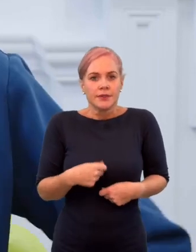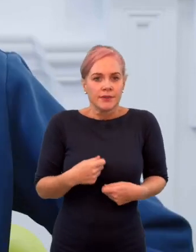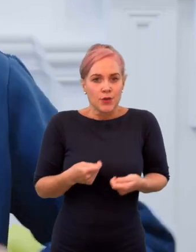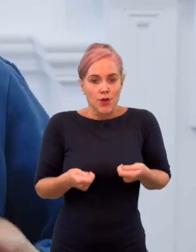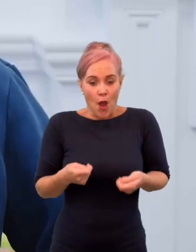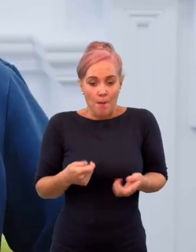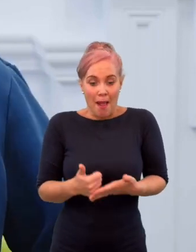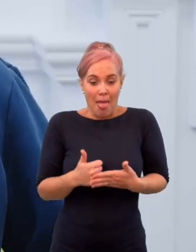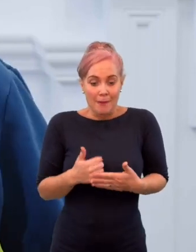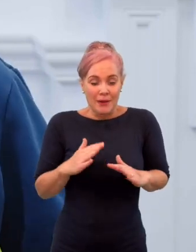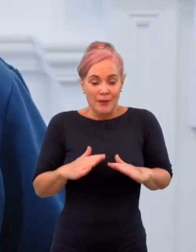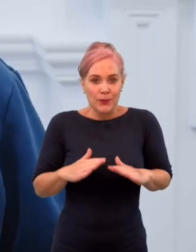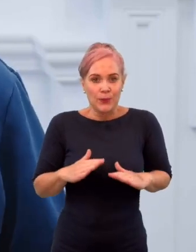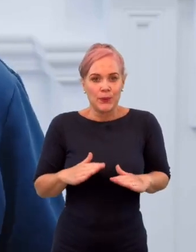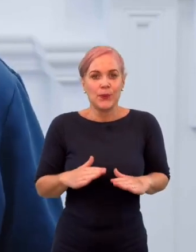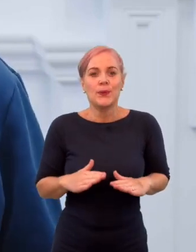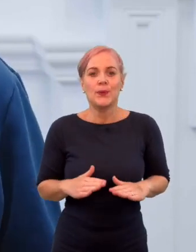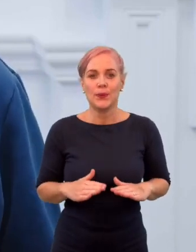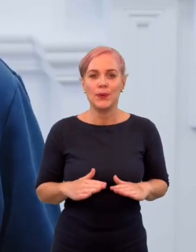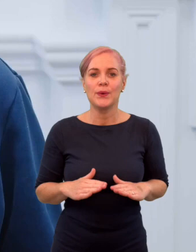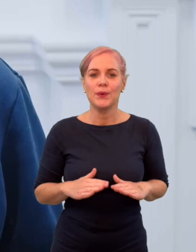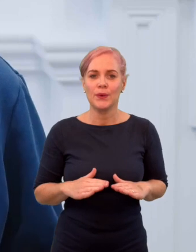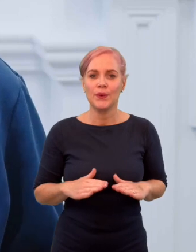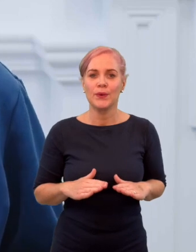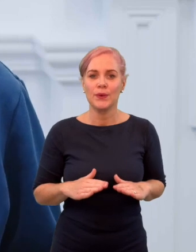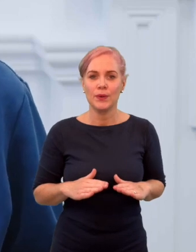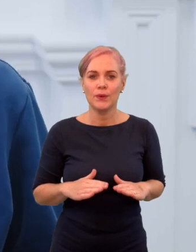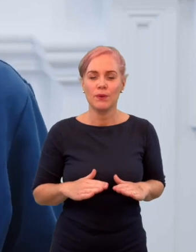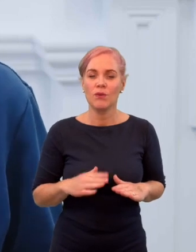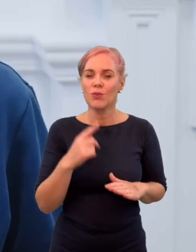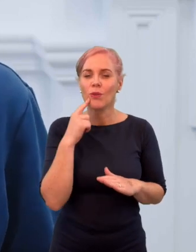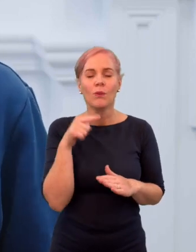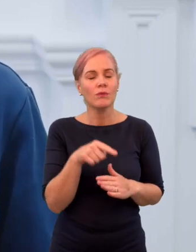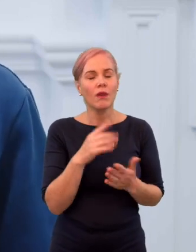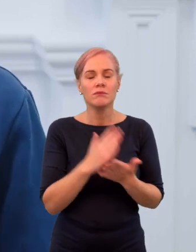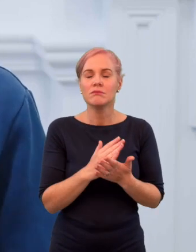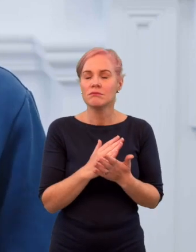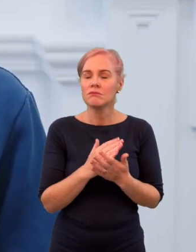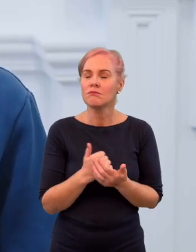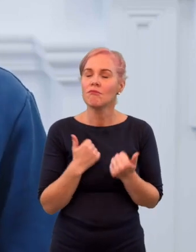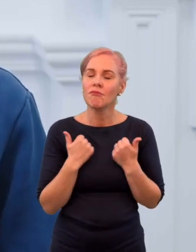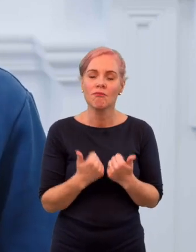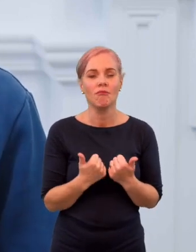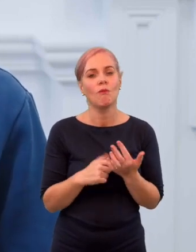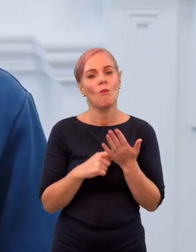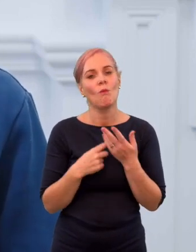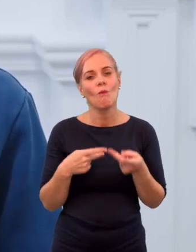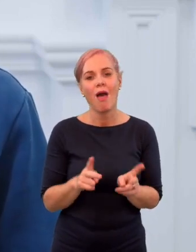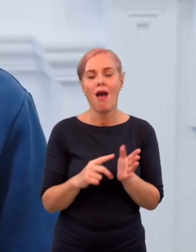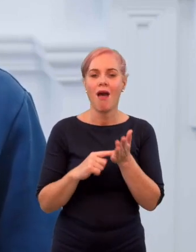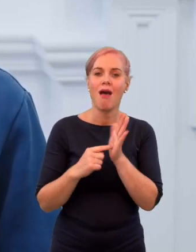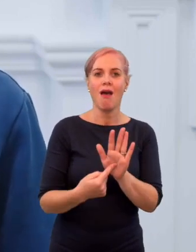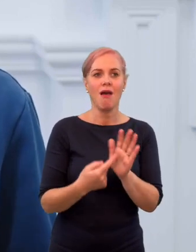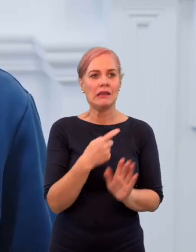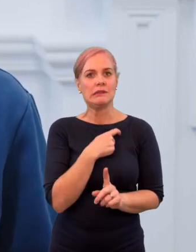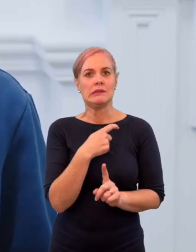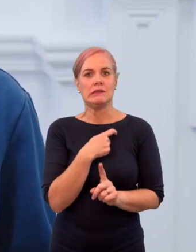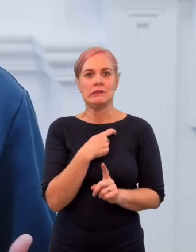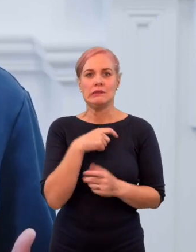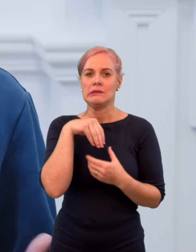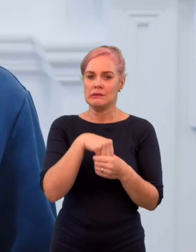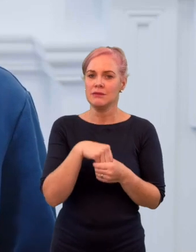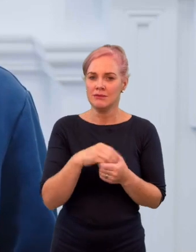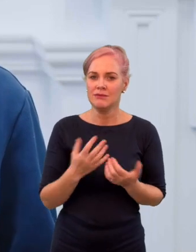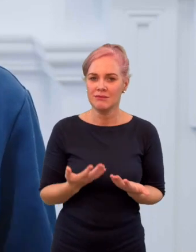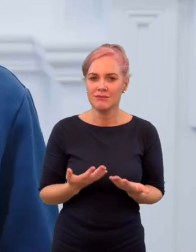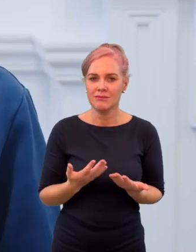her zip. That's like her coping mechanism to calm herself down. And I thought that was a really wonderful way to portray anxiety